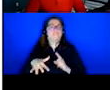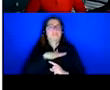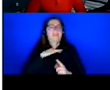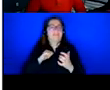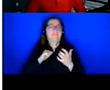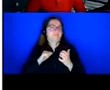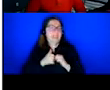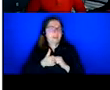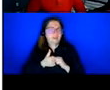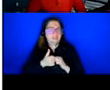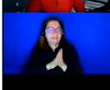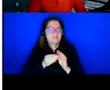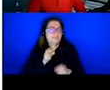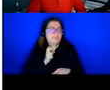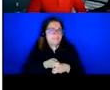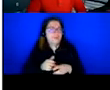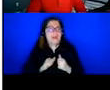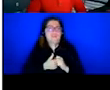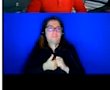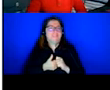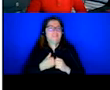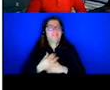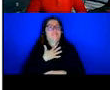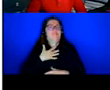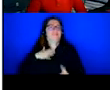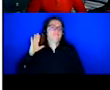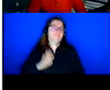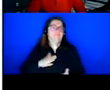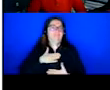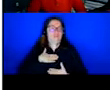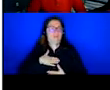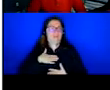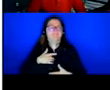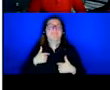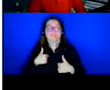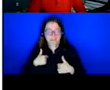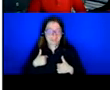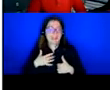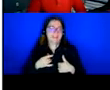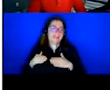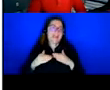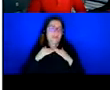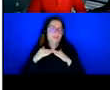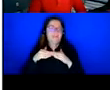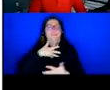So I'm an equity warrior. My forefront is thinking about social equity consideration. I think more now people are